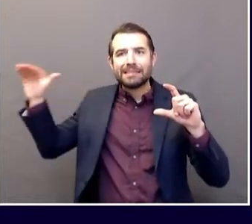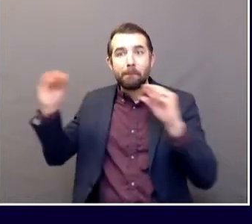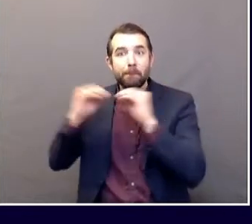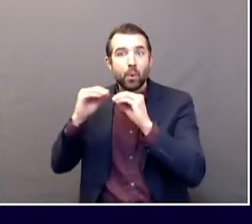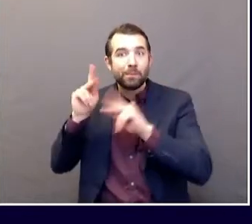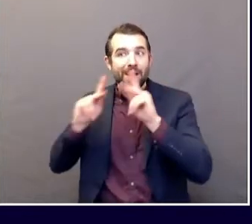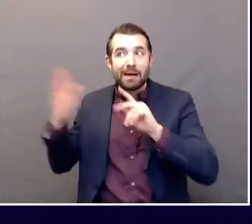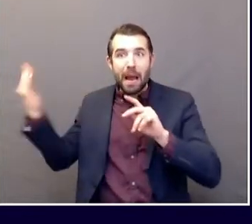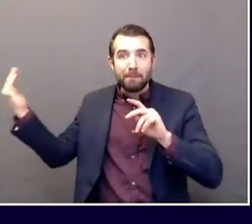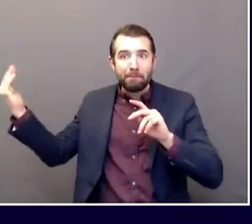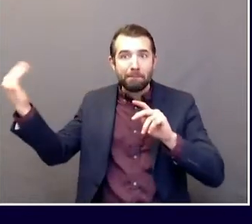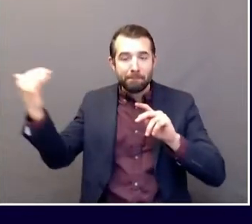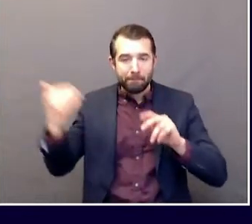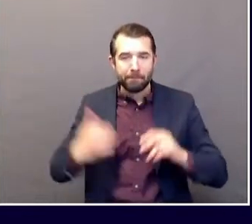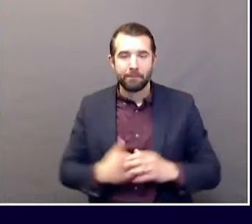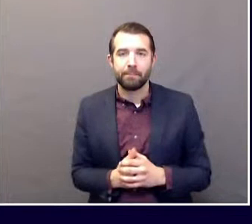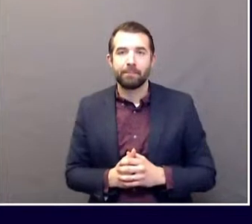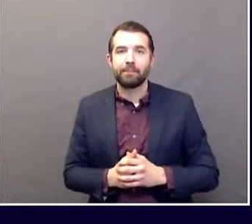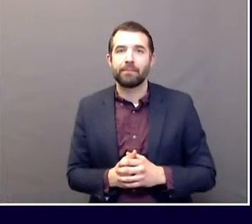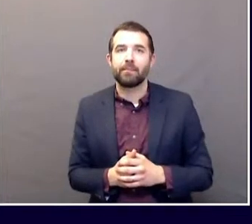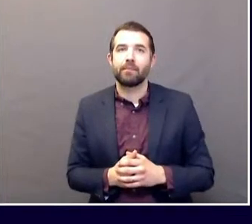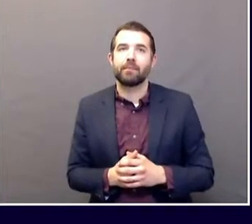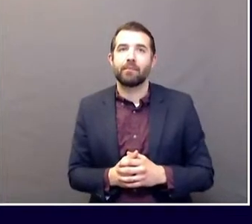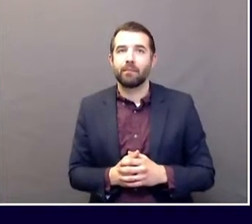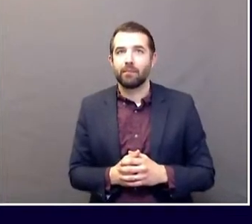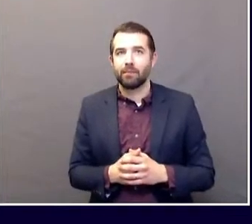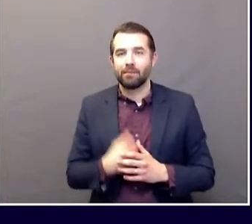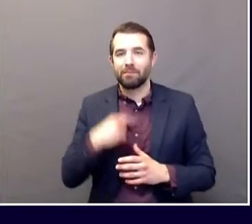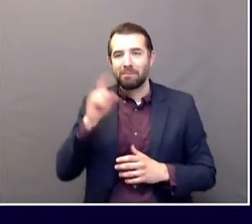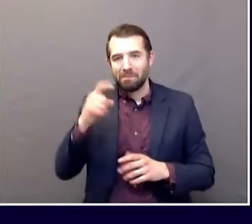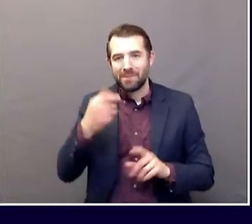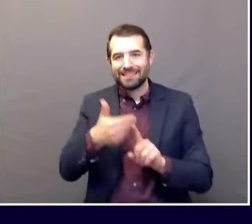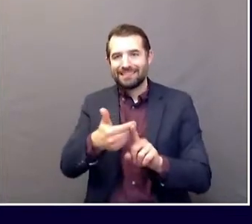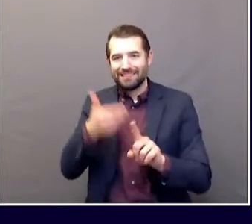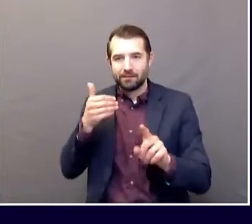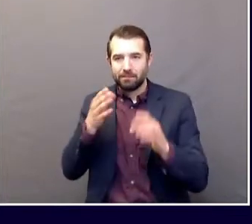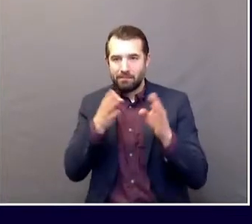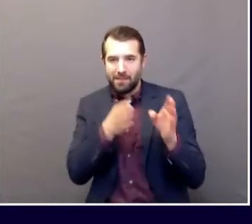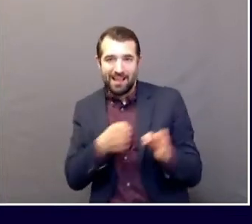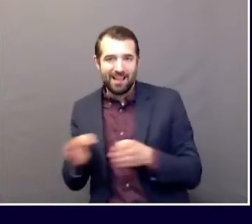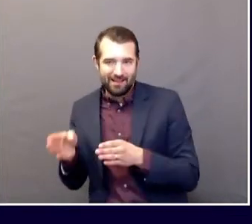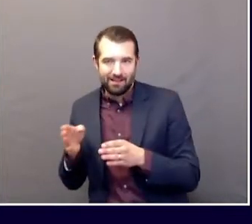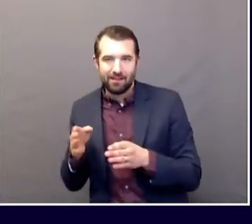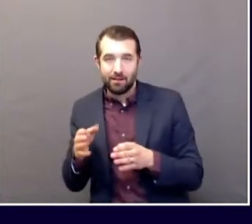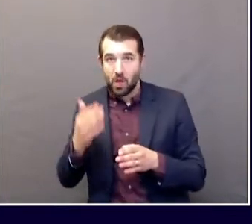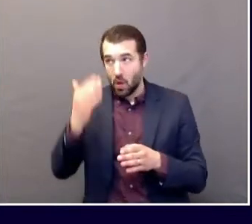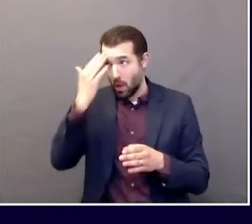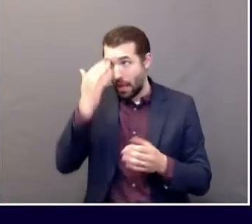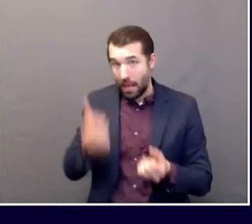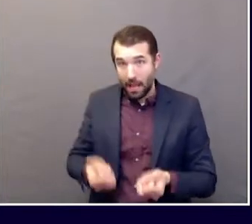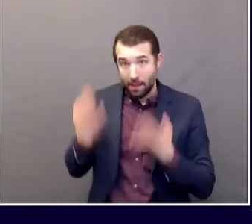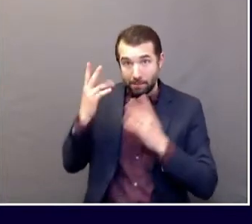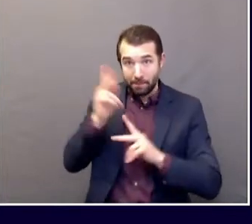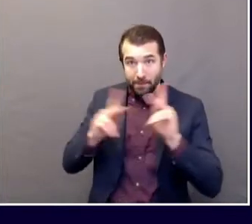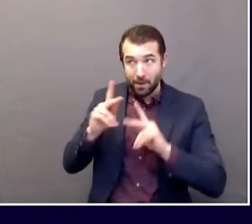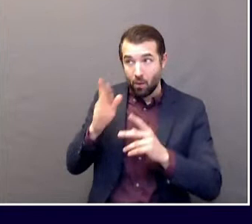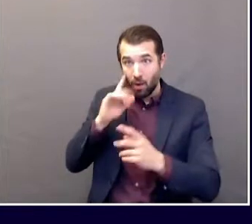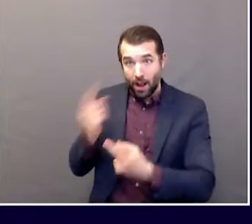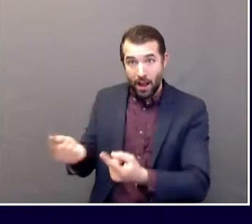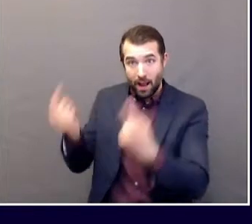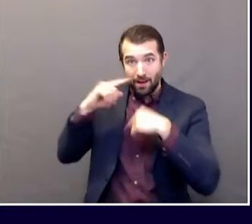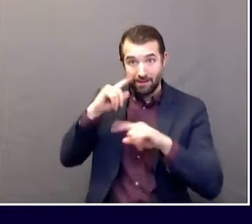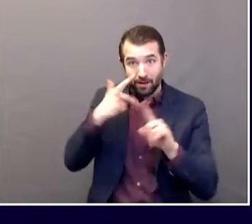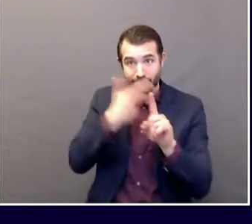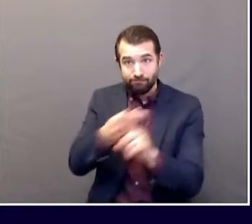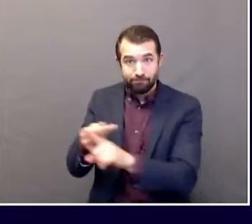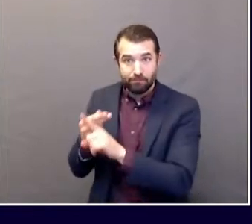have X number of people scheduled. They know they're going to need Y number of vials, and thus that there will be a certain number of doses left over.